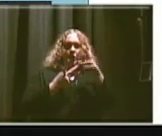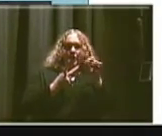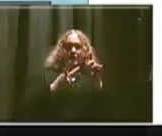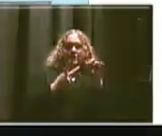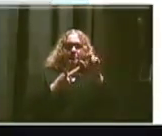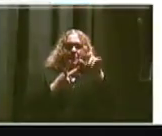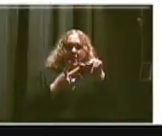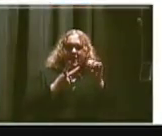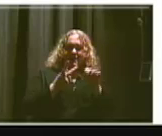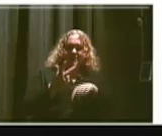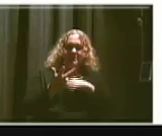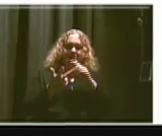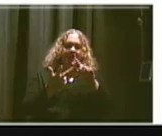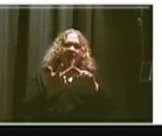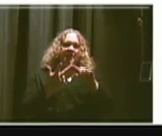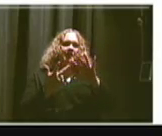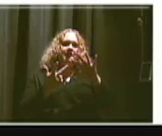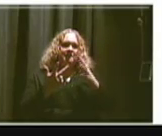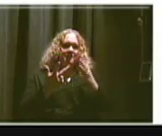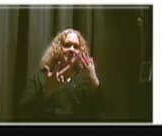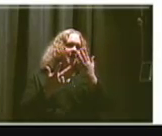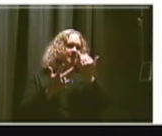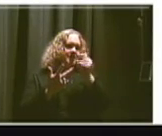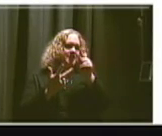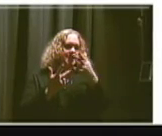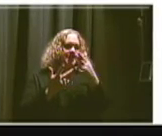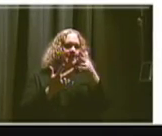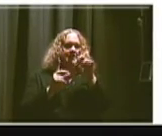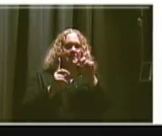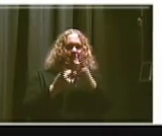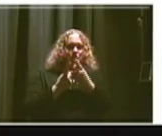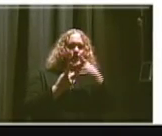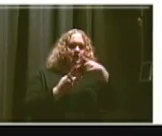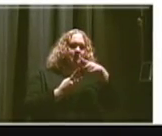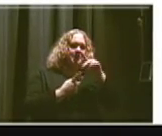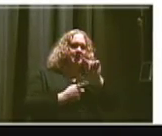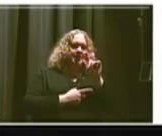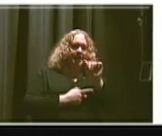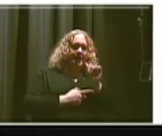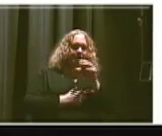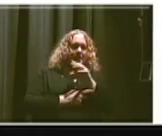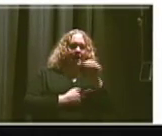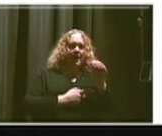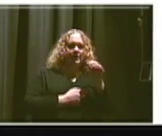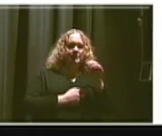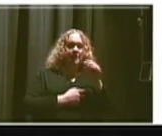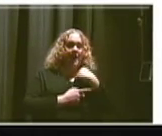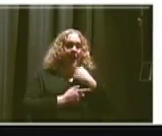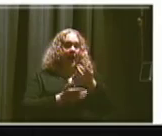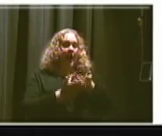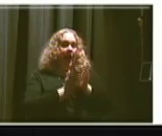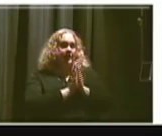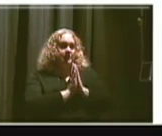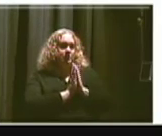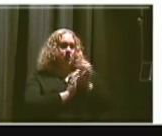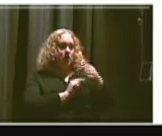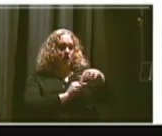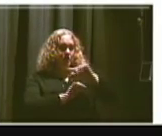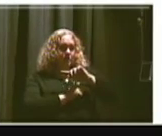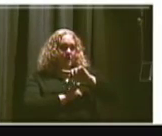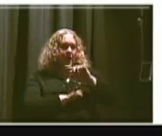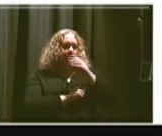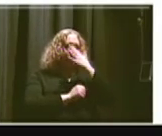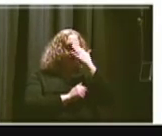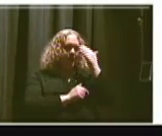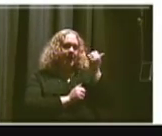I've had the opportunity to present to the Focus Louisville cohorts. I ask them to forget everything that you think you